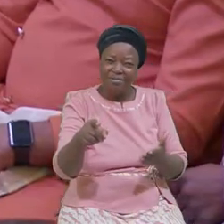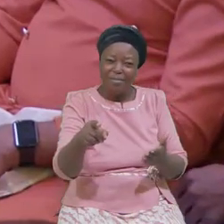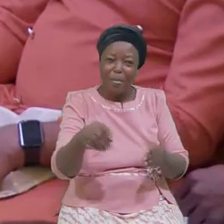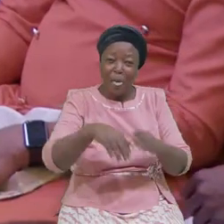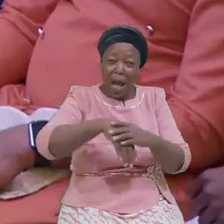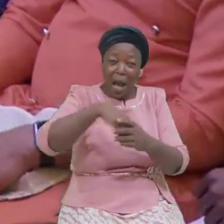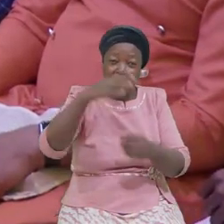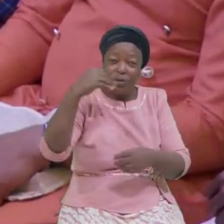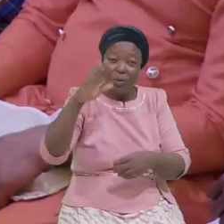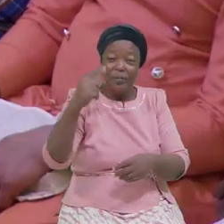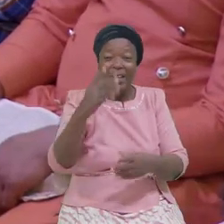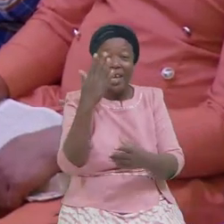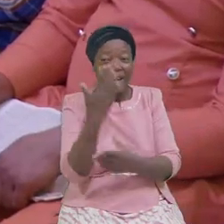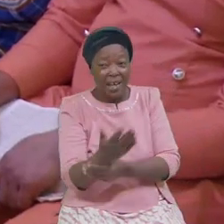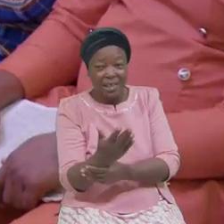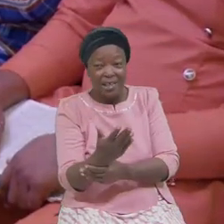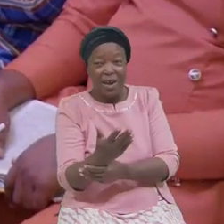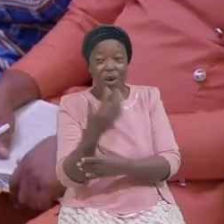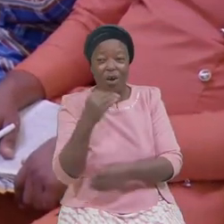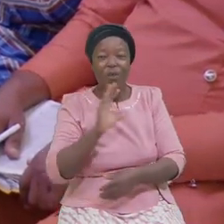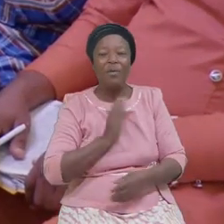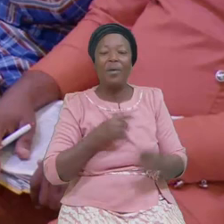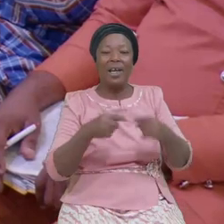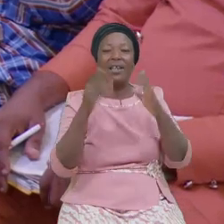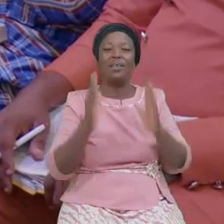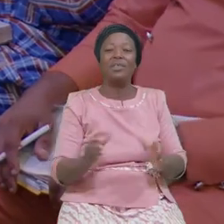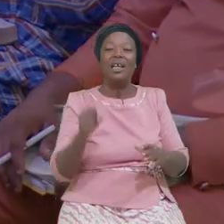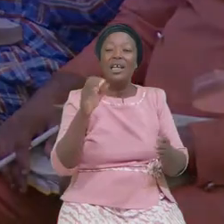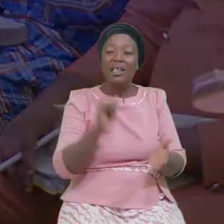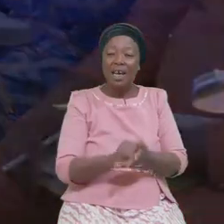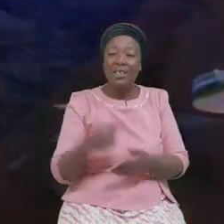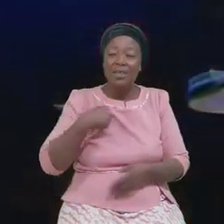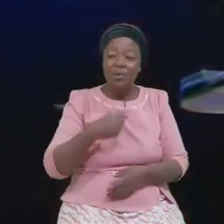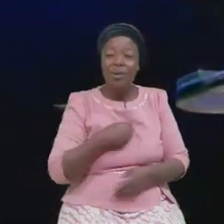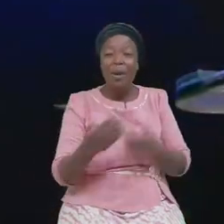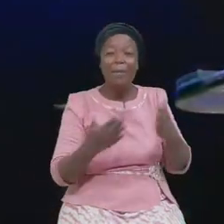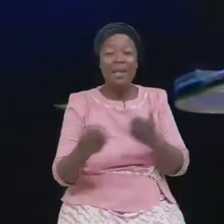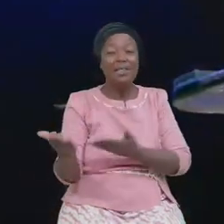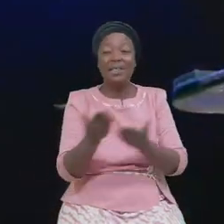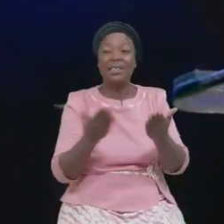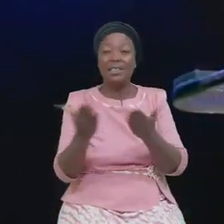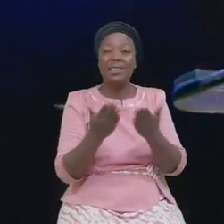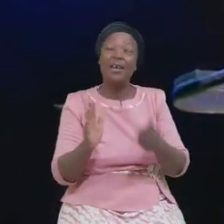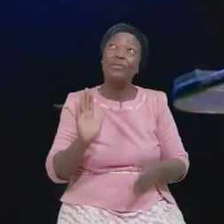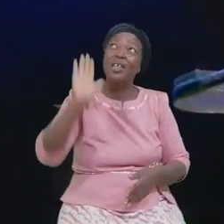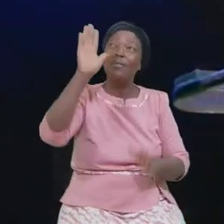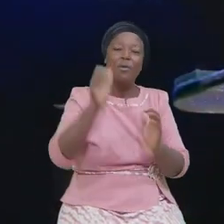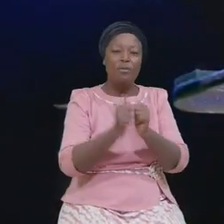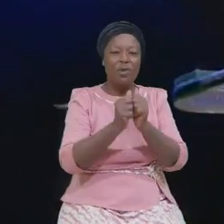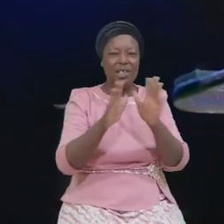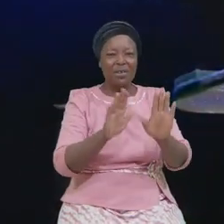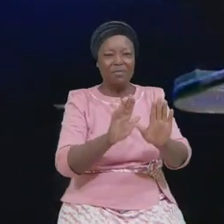out of the hand of our enemies, that we might serve him without